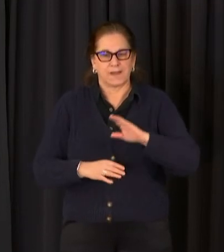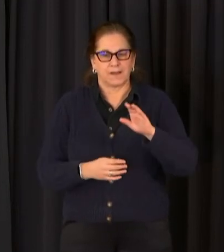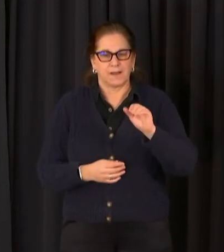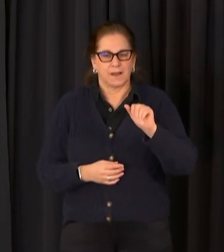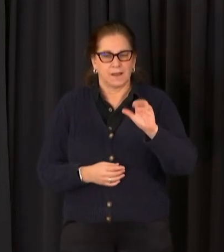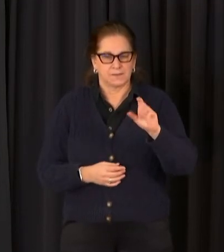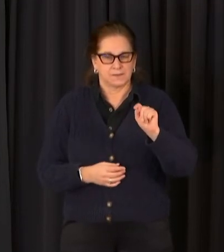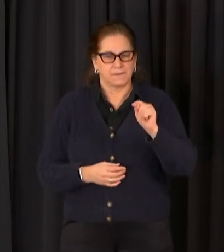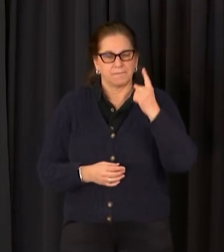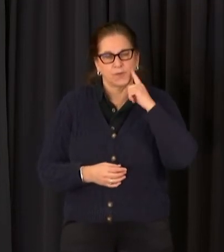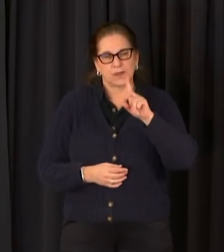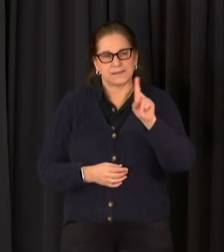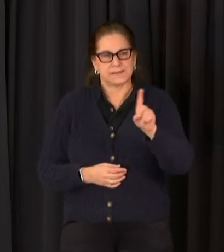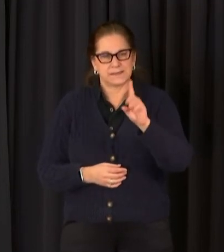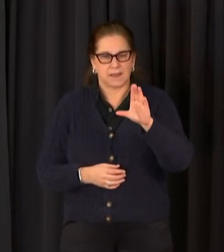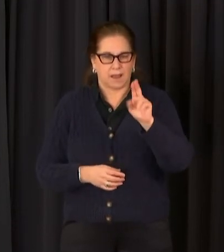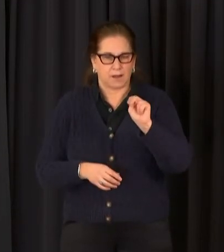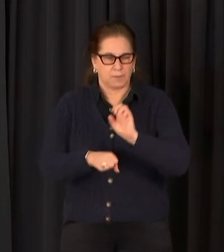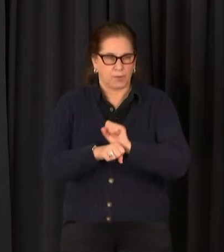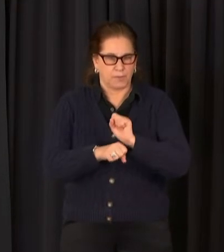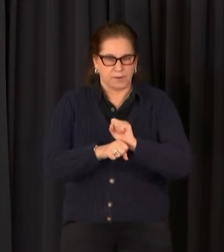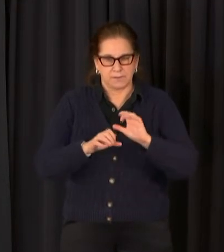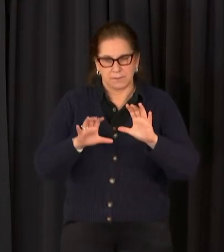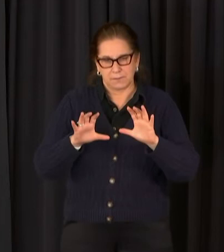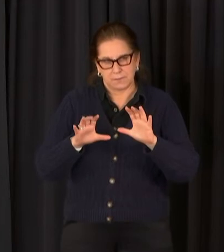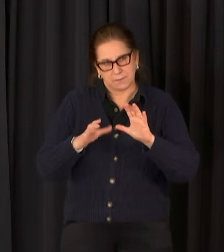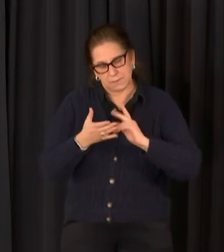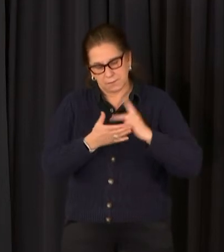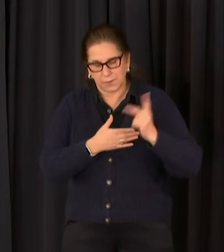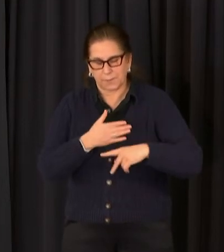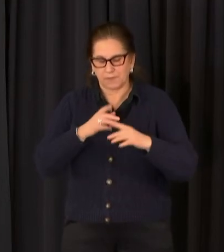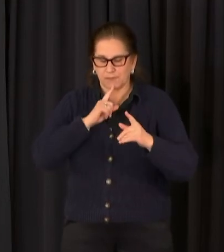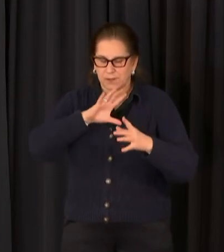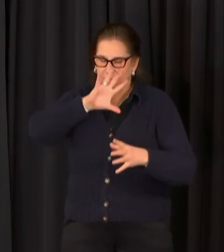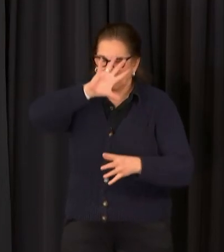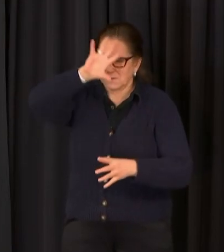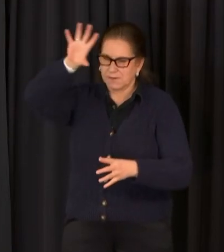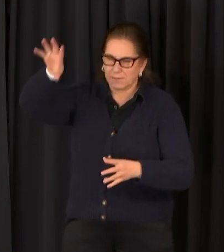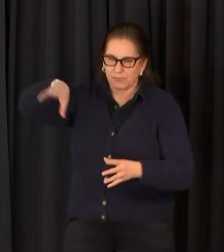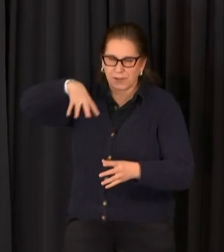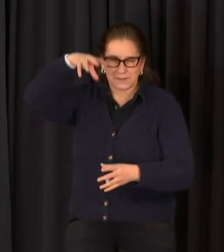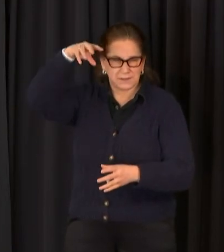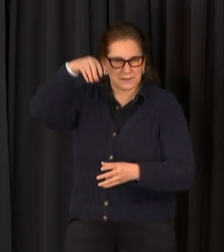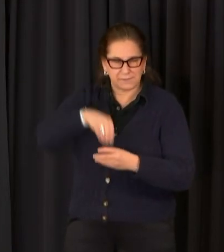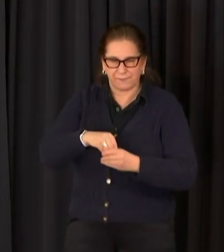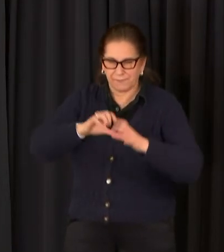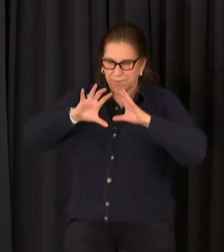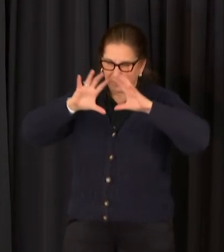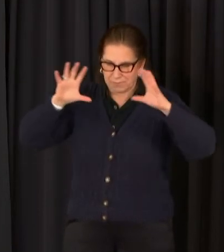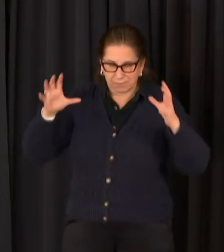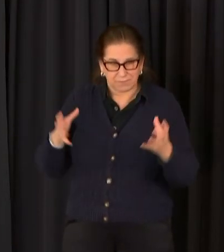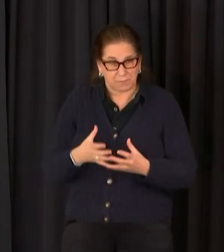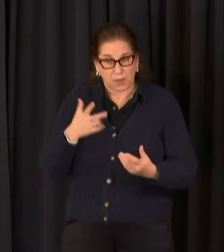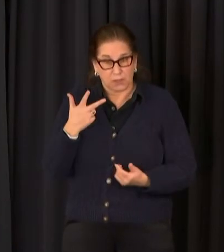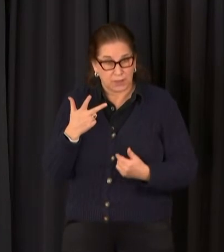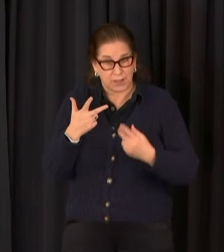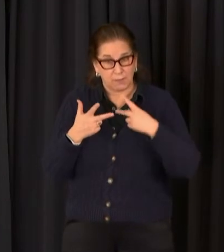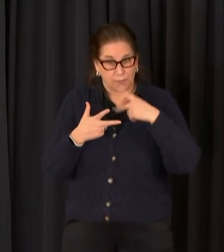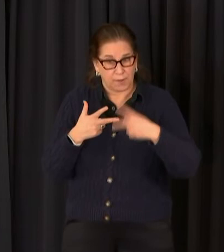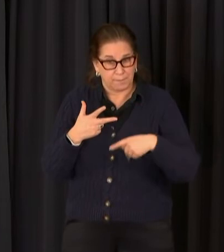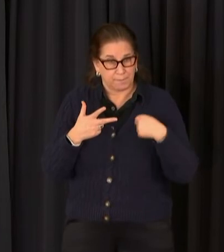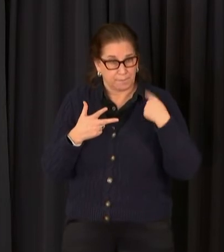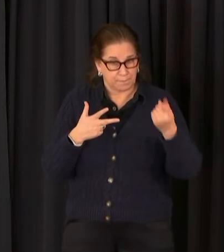individuals. We're making comprehensive system updates. The three programs, which I'll just briefly describe, and the updates that